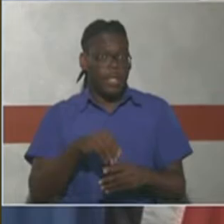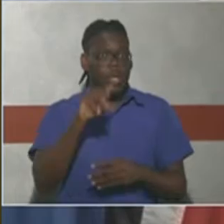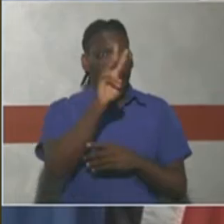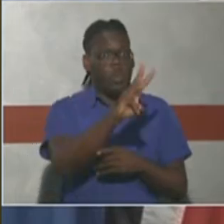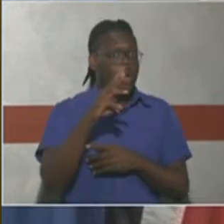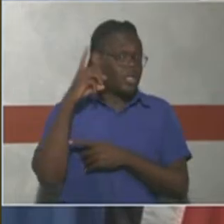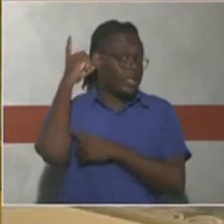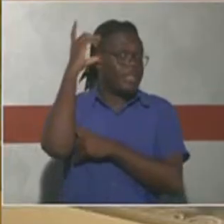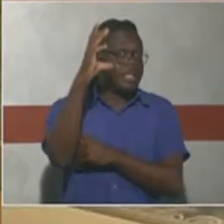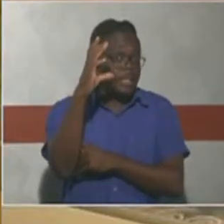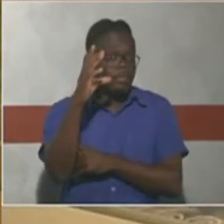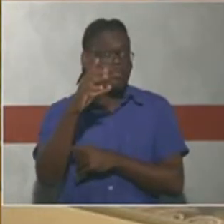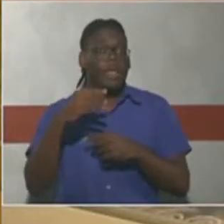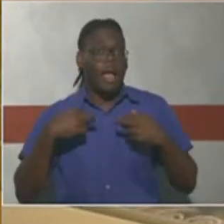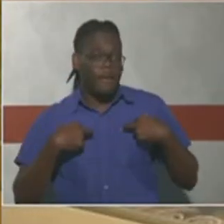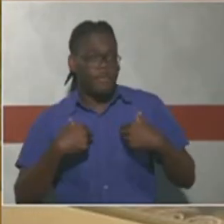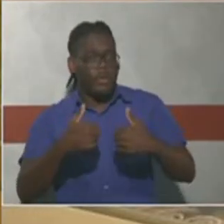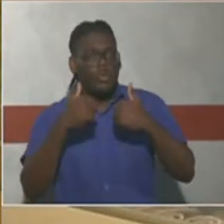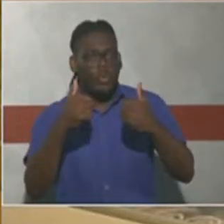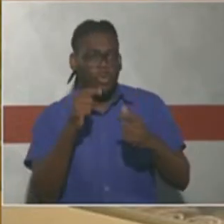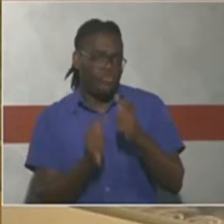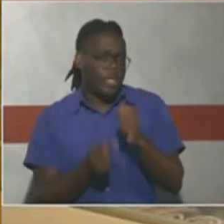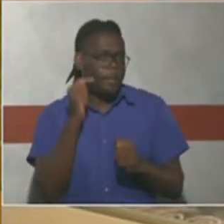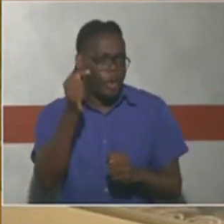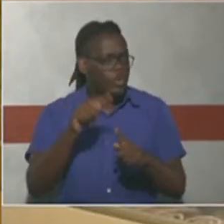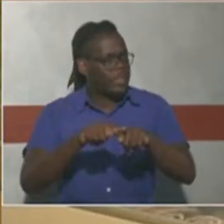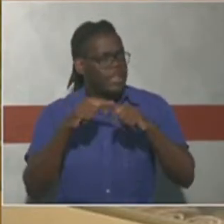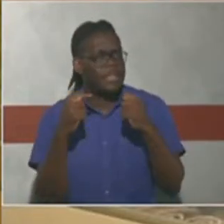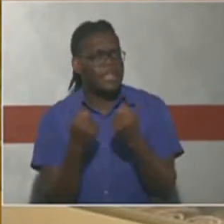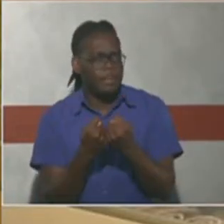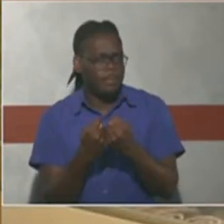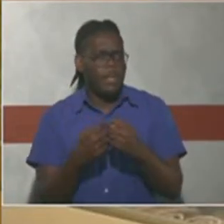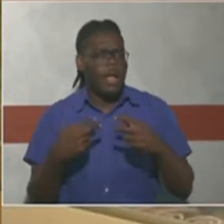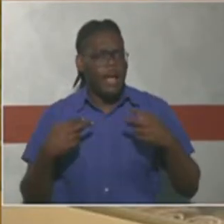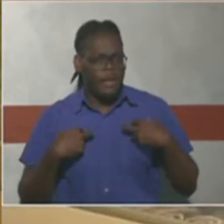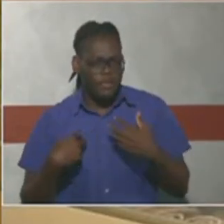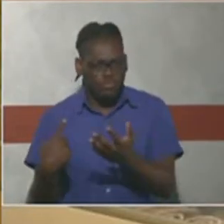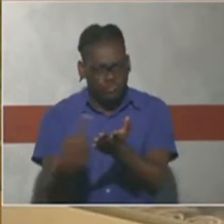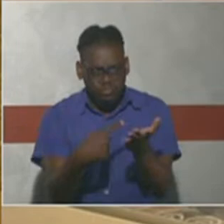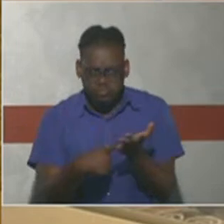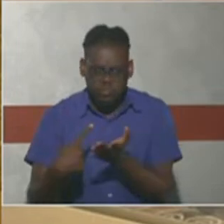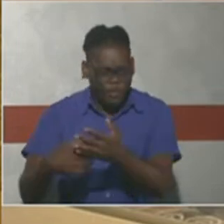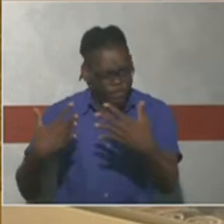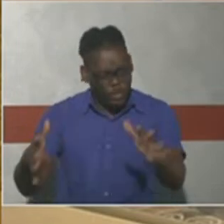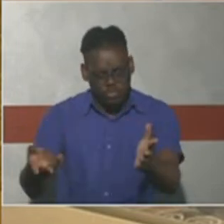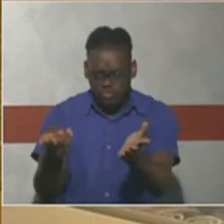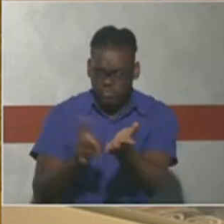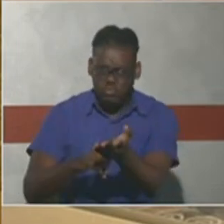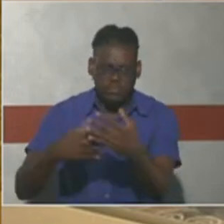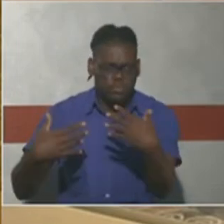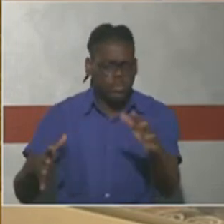many conditions in all do we have, and how soon will we get the full list?